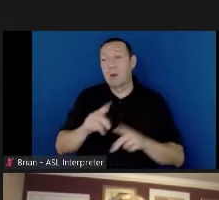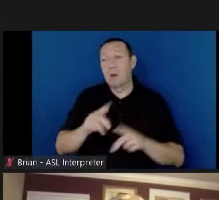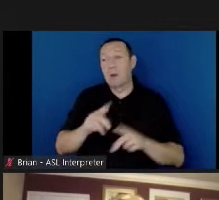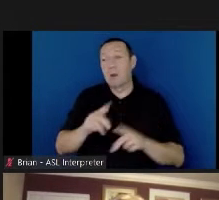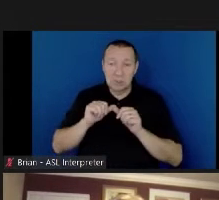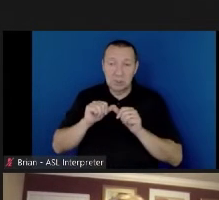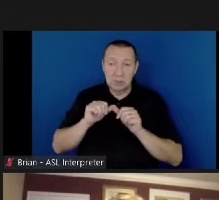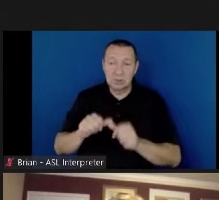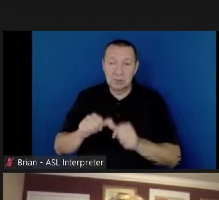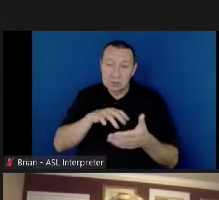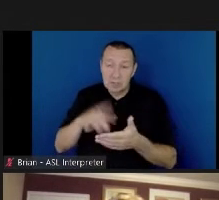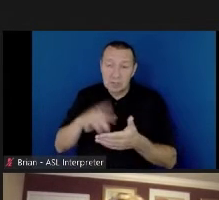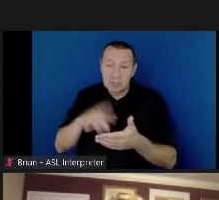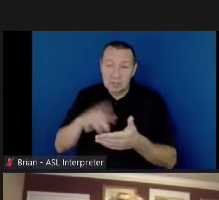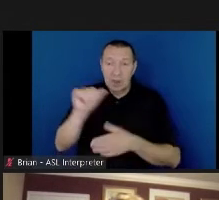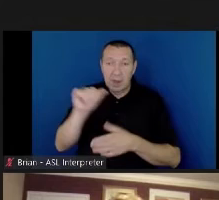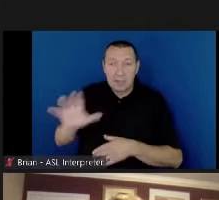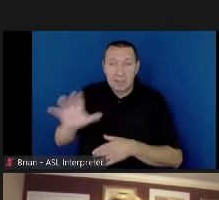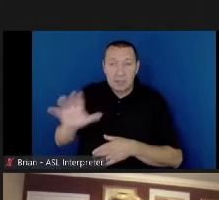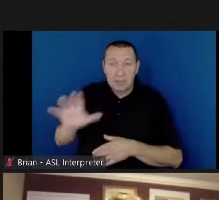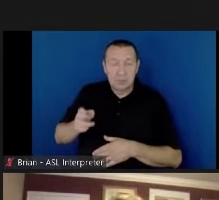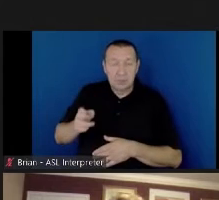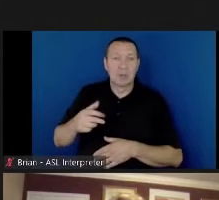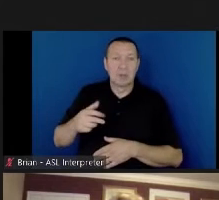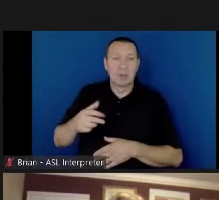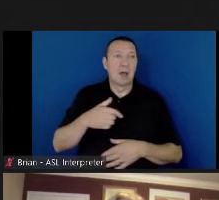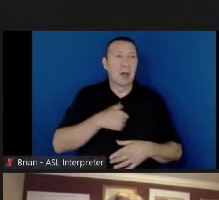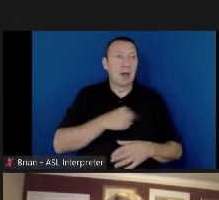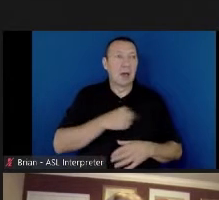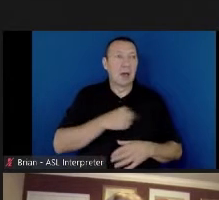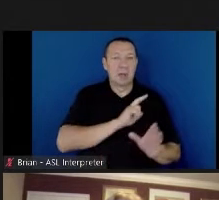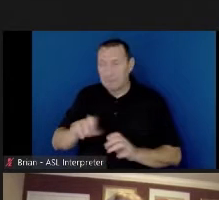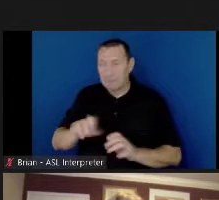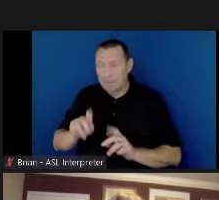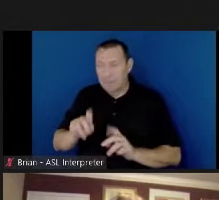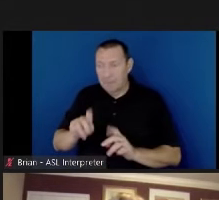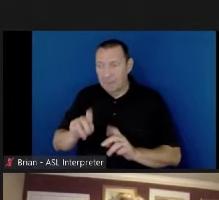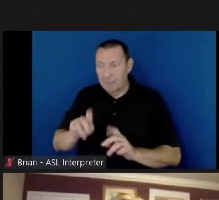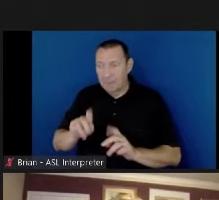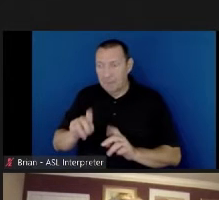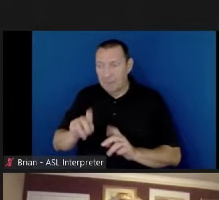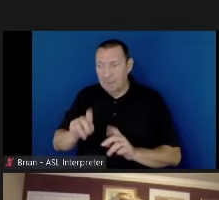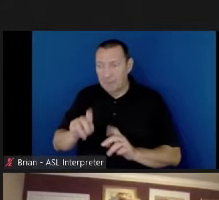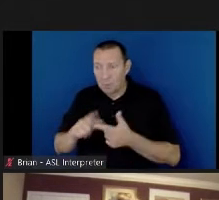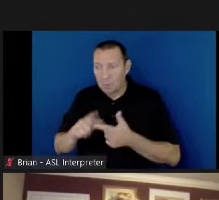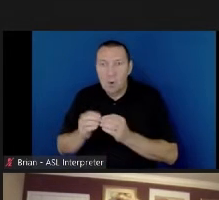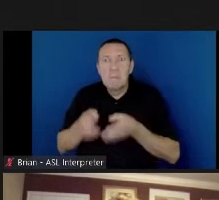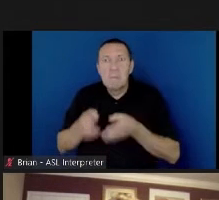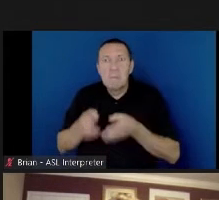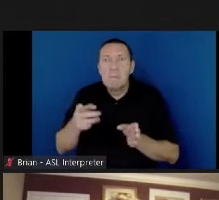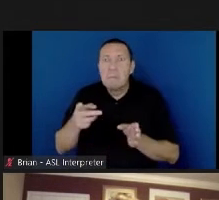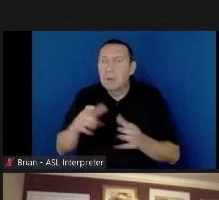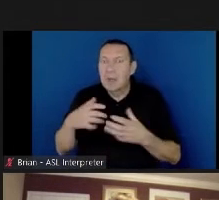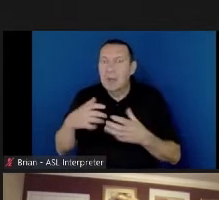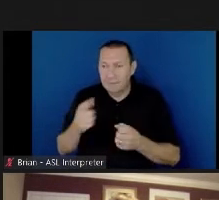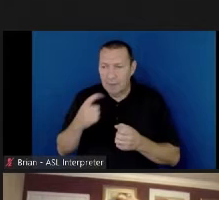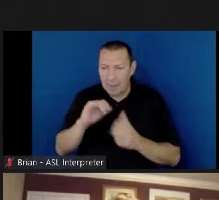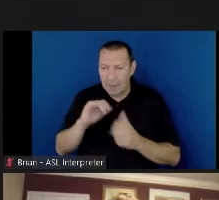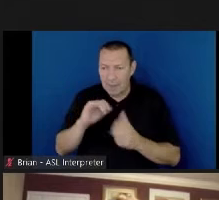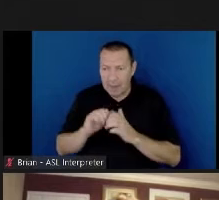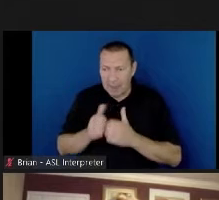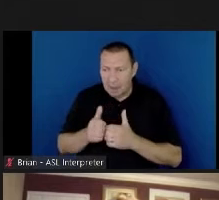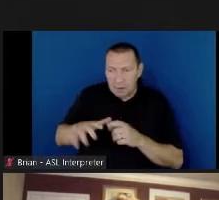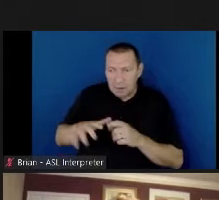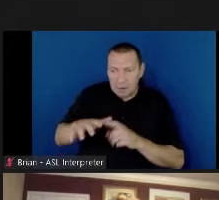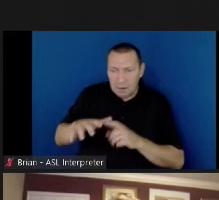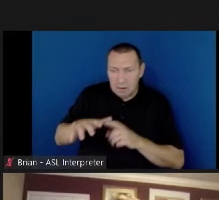Asian history, I came back interested in public health. I wanted to learn how a health system could meet the needs of a community, all